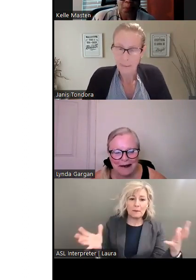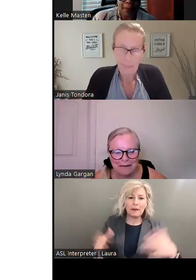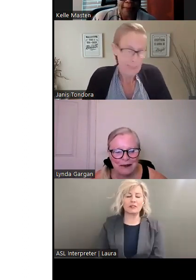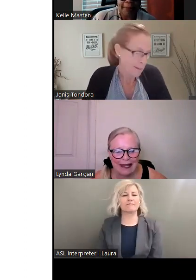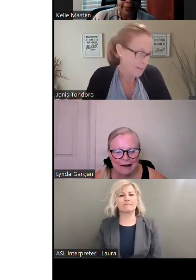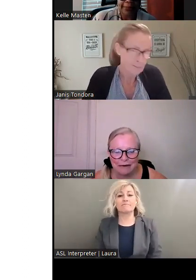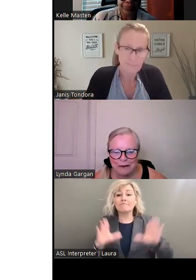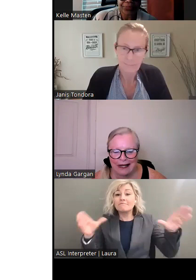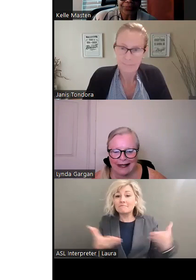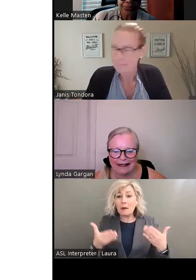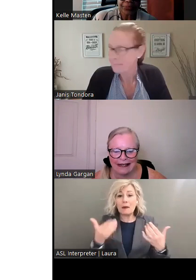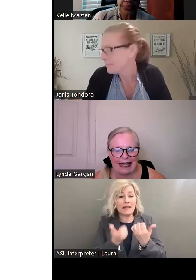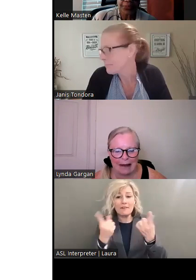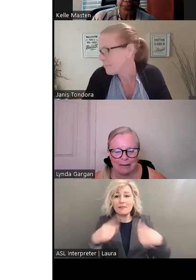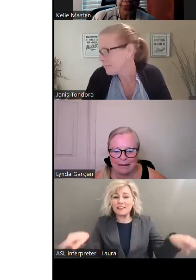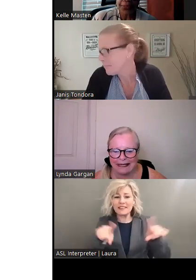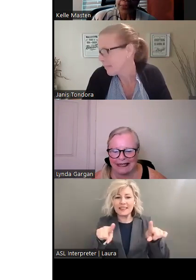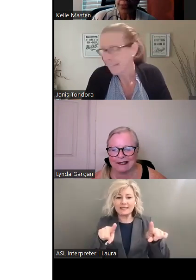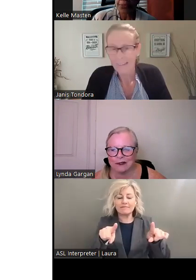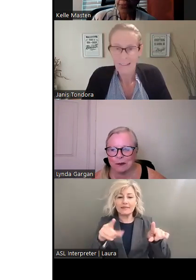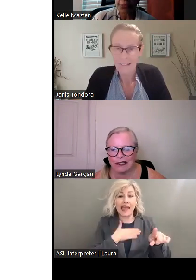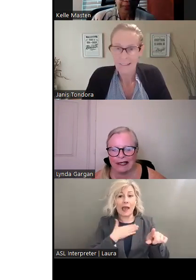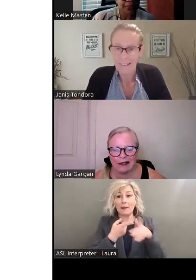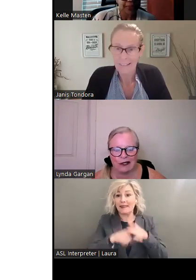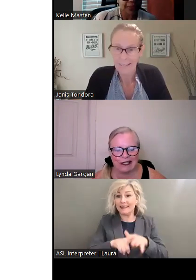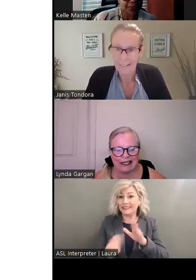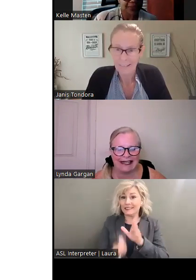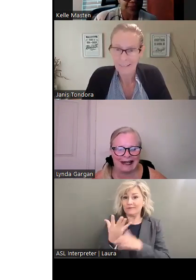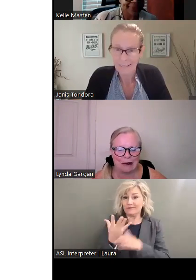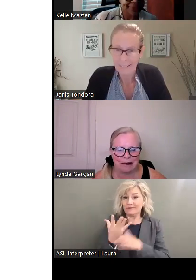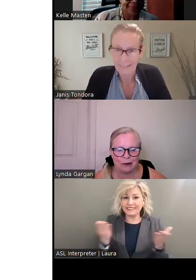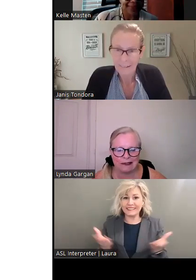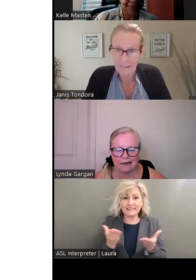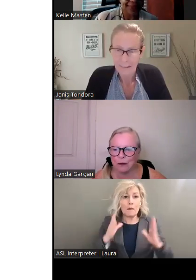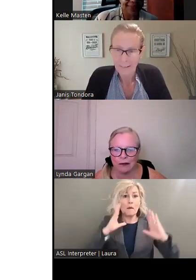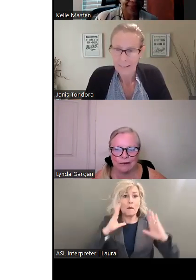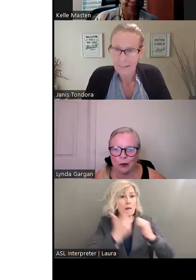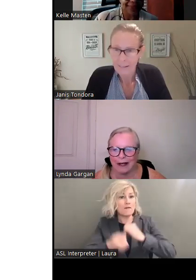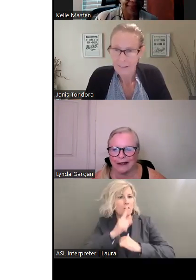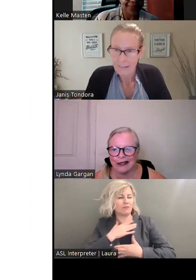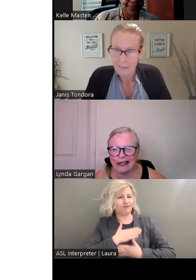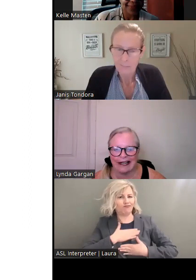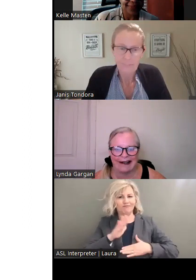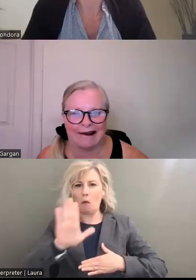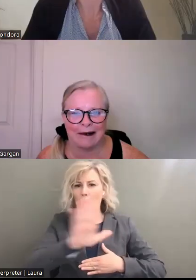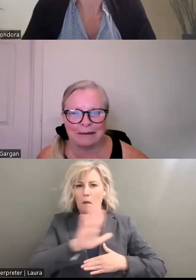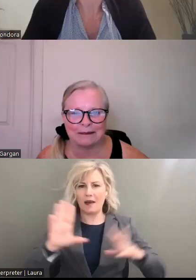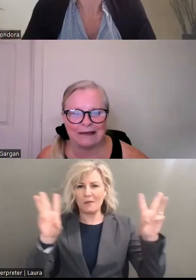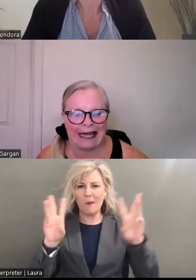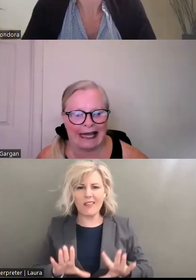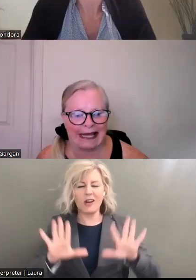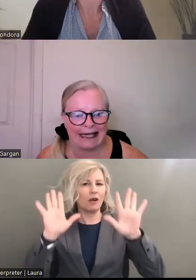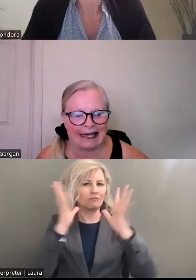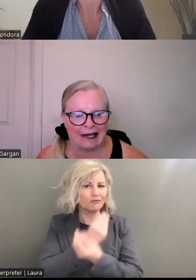and welcome to everyone. Happy beginnings of spring here. I hope everyone's having wonderful weather,